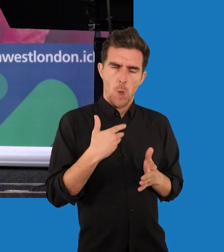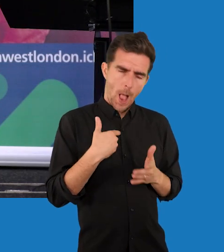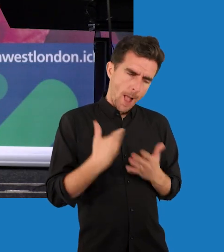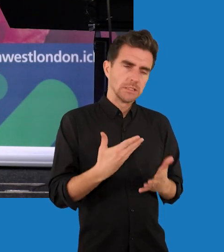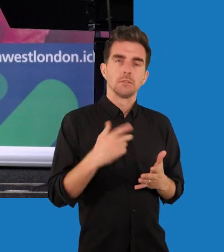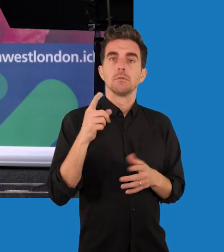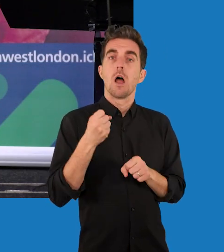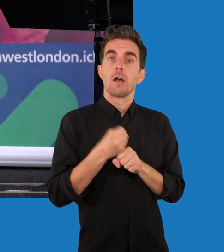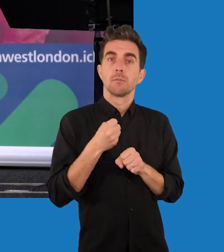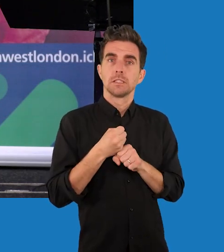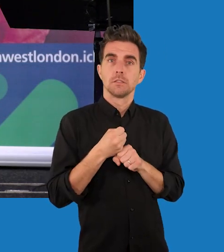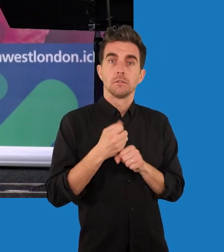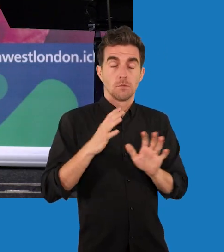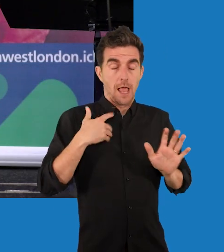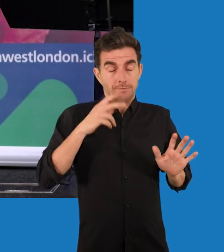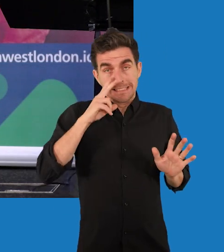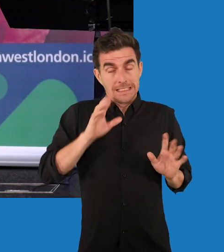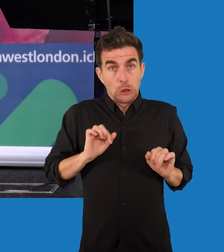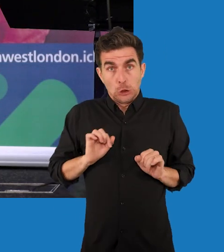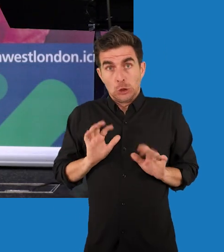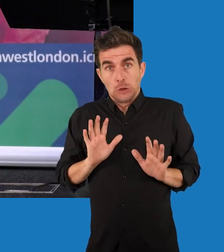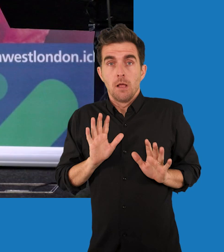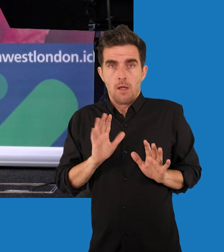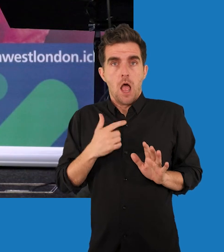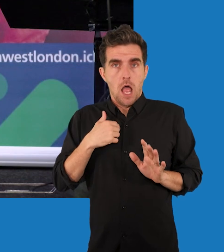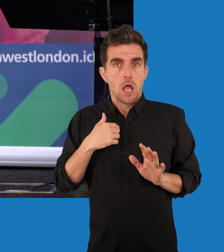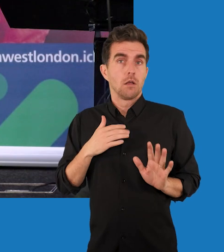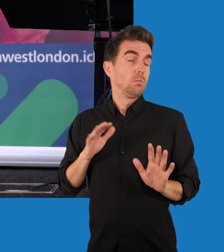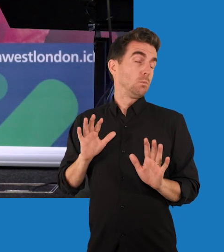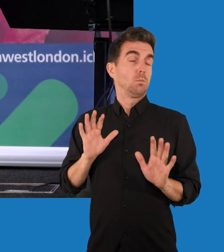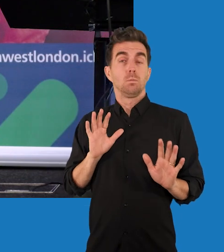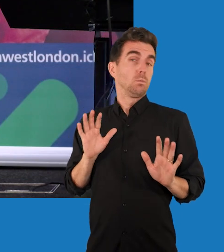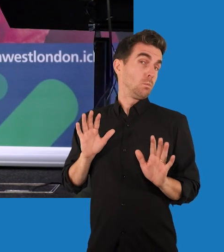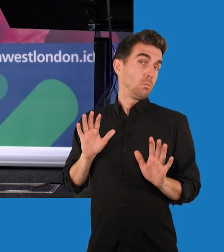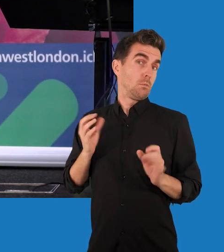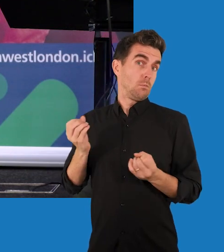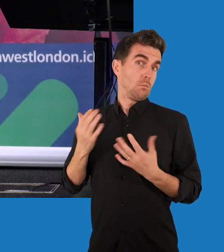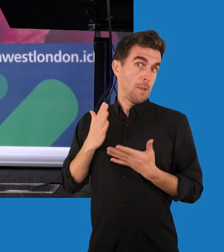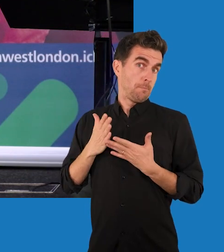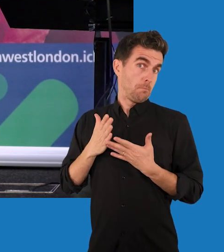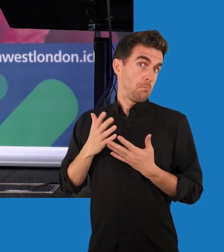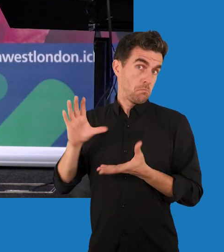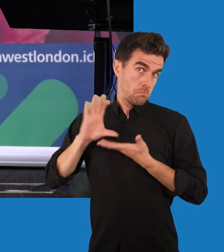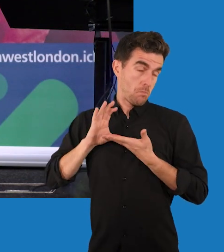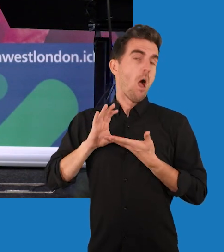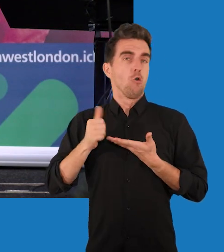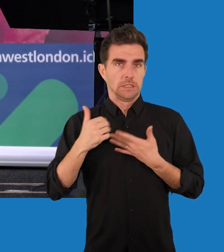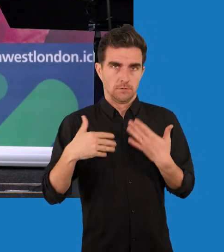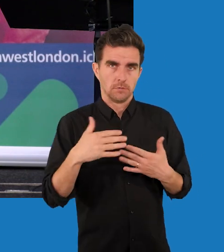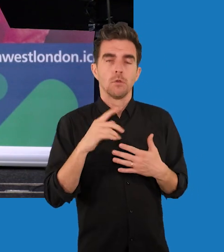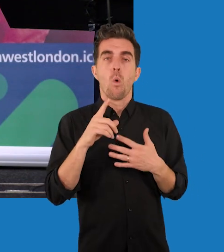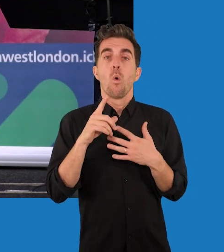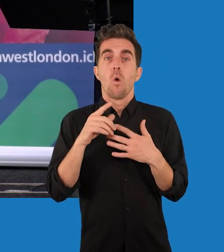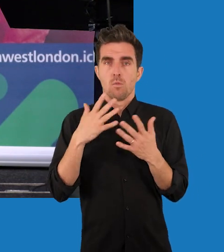one commitment we've got from government. We haven't seen that yet, so I stand back until we get that. On the